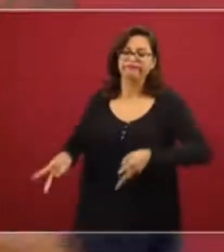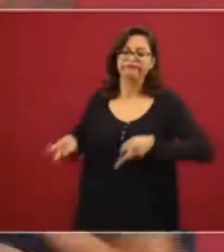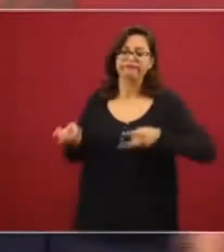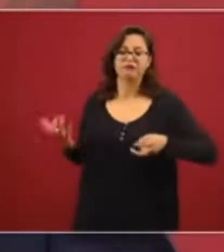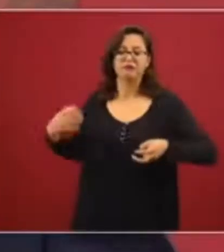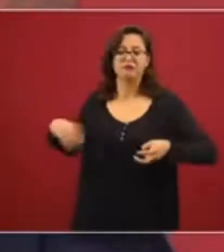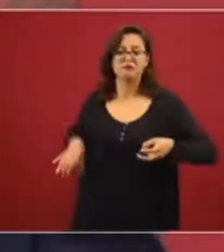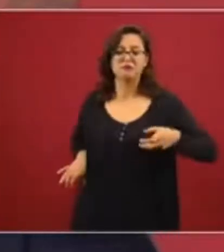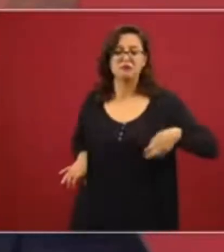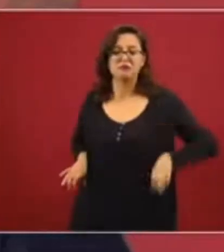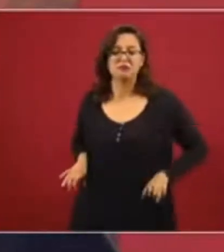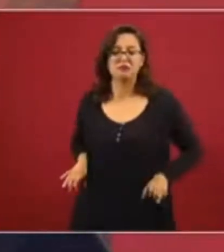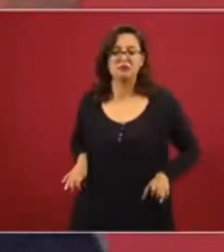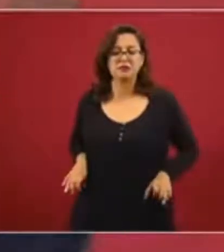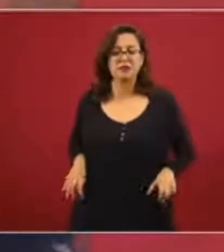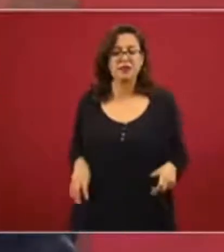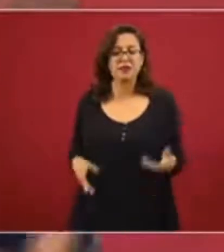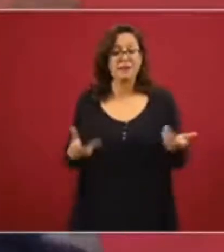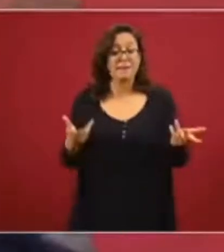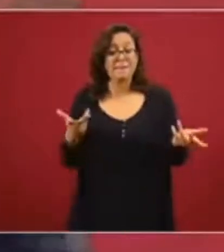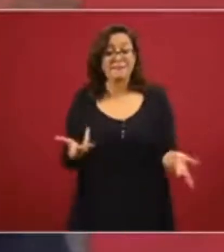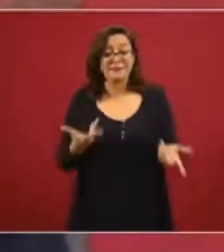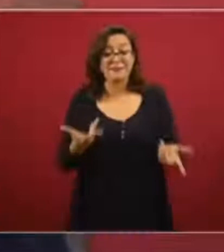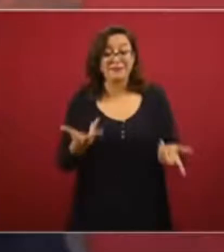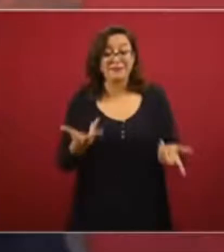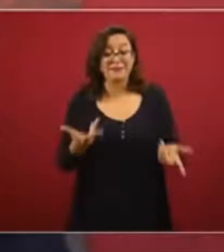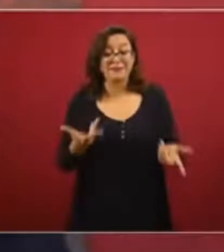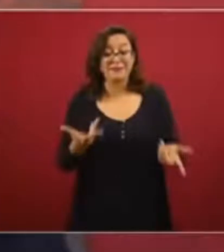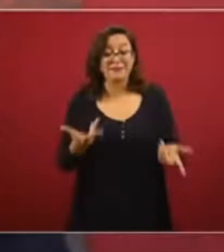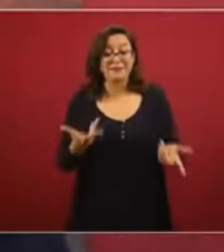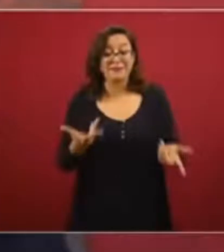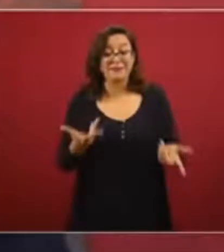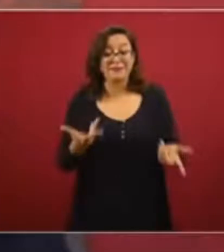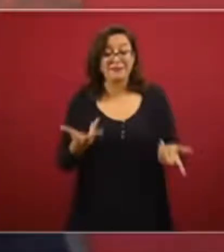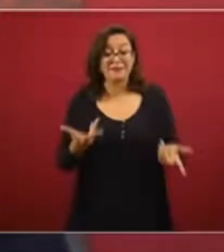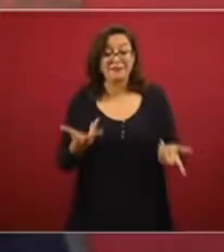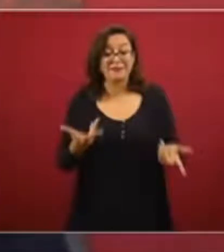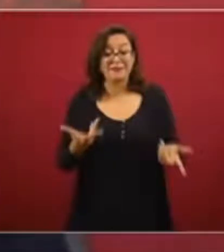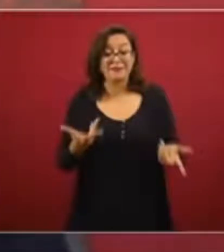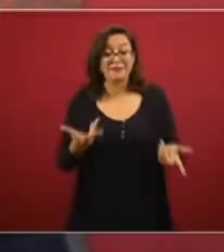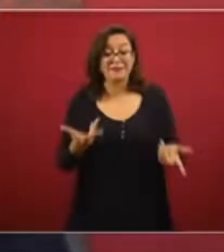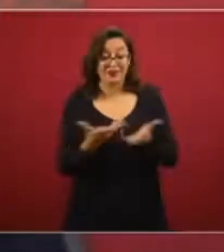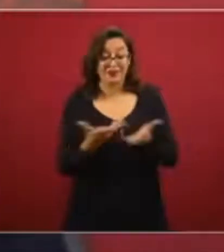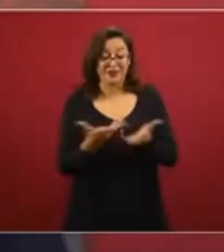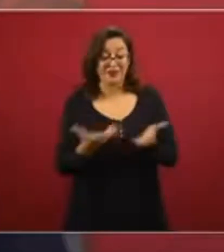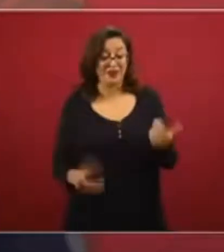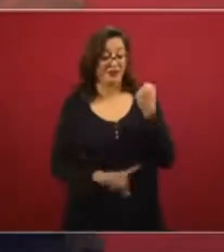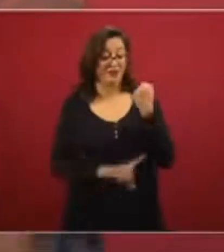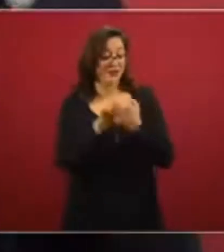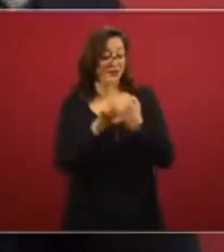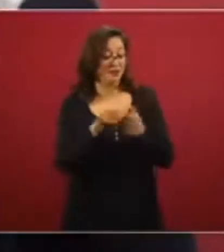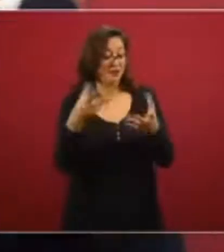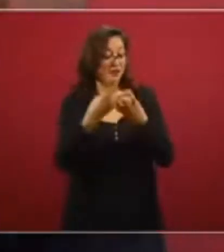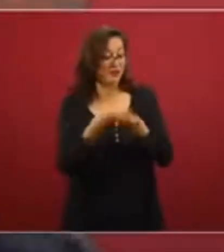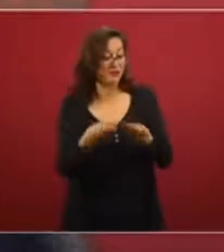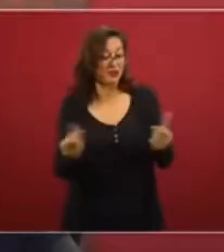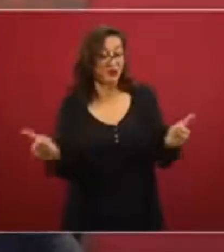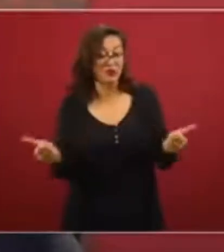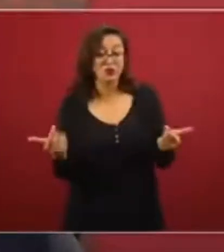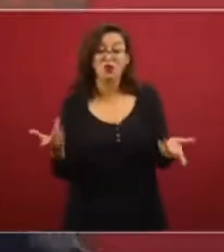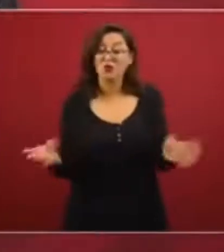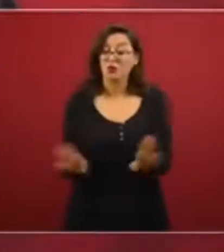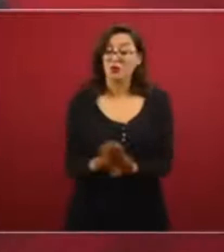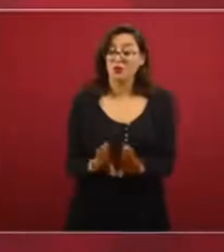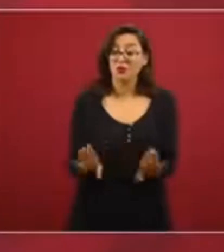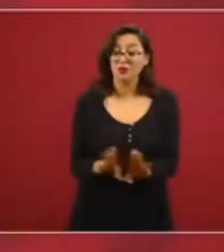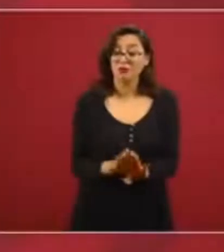¿Cómo resolvemos este asunto? And how do we resolve this matter? Pues con apego